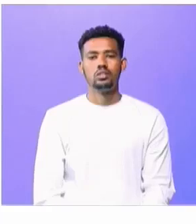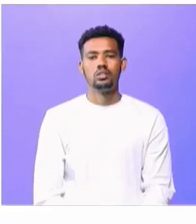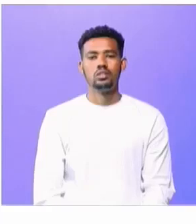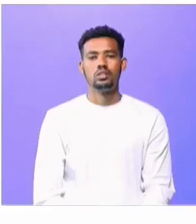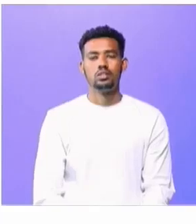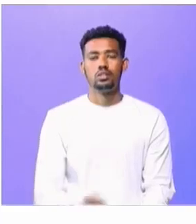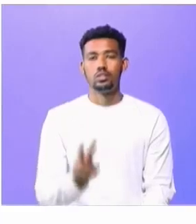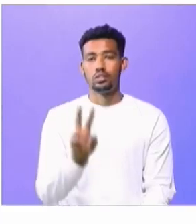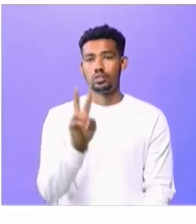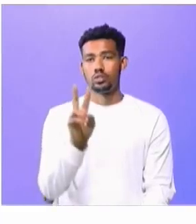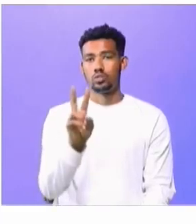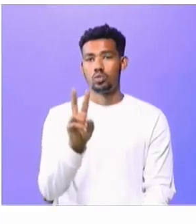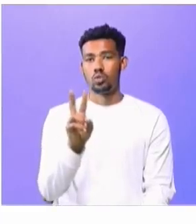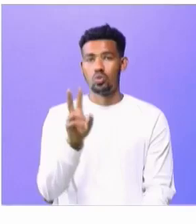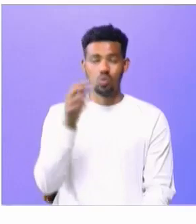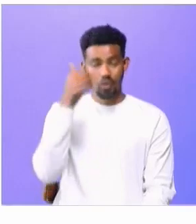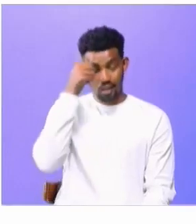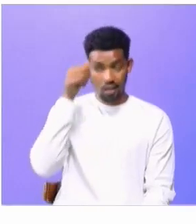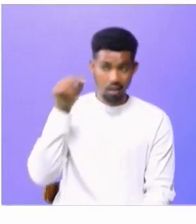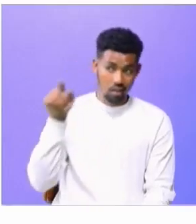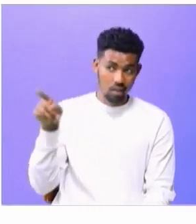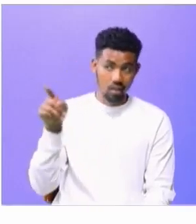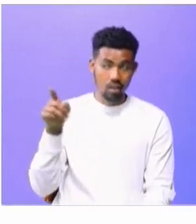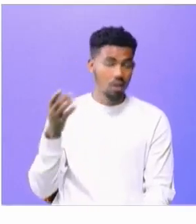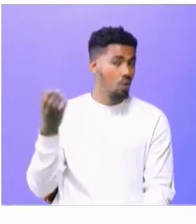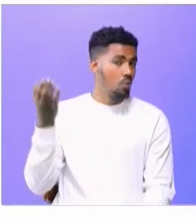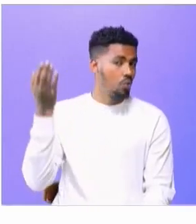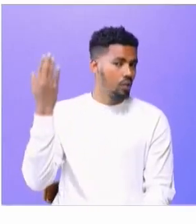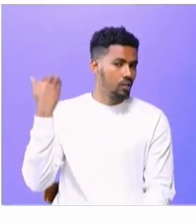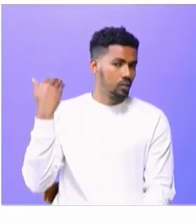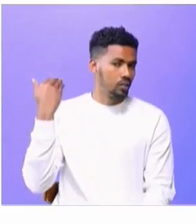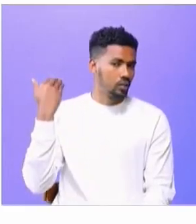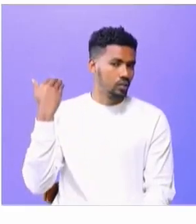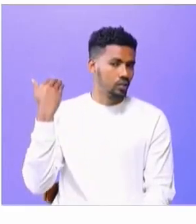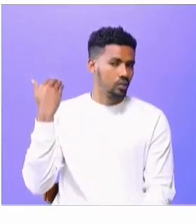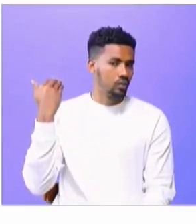2. He was